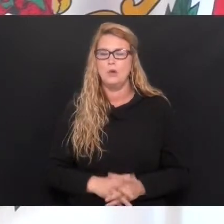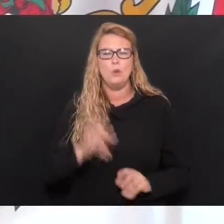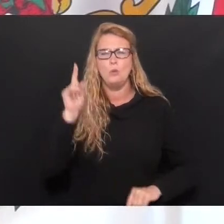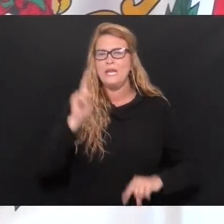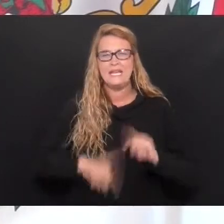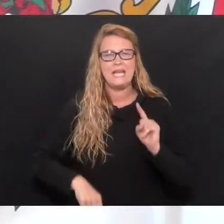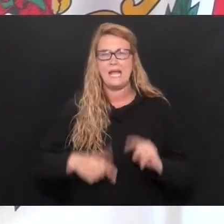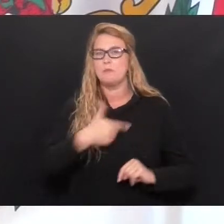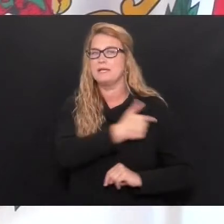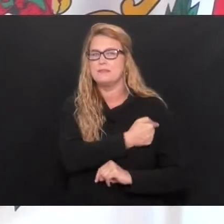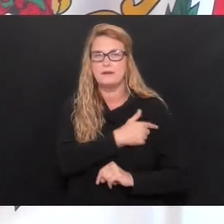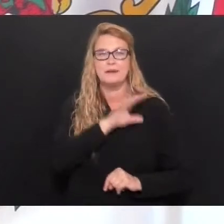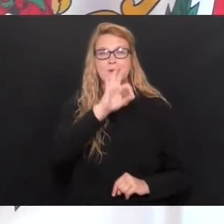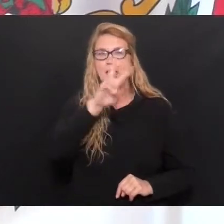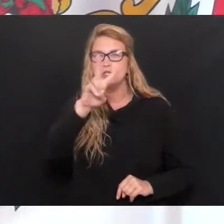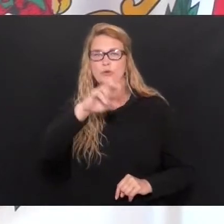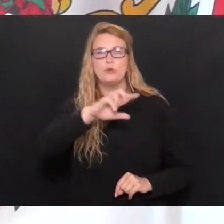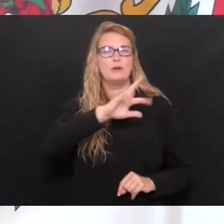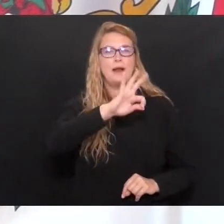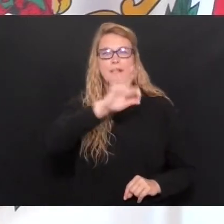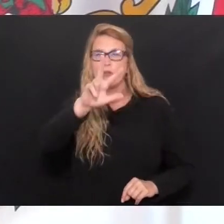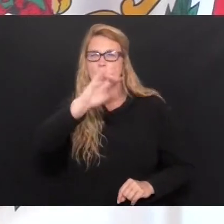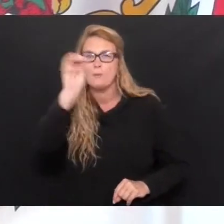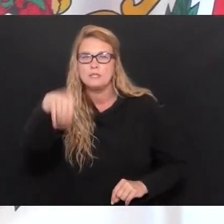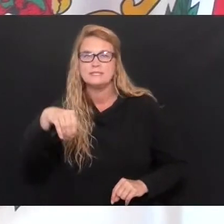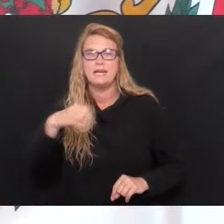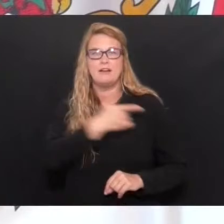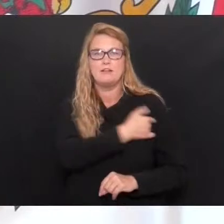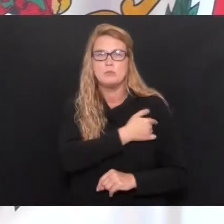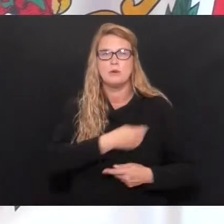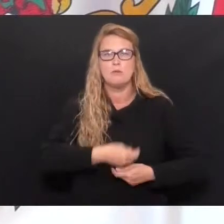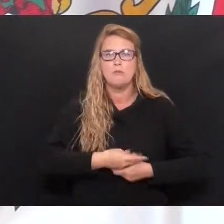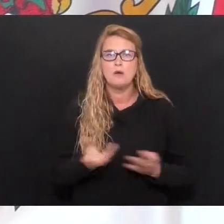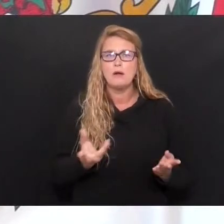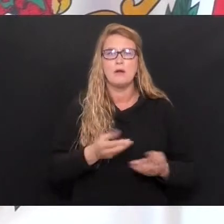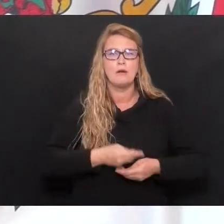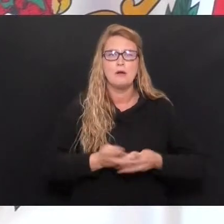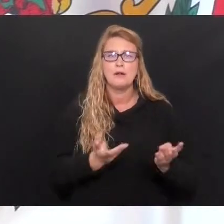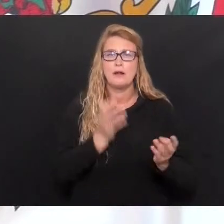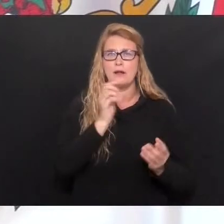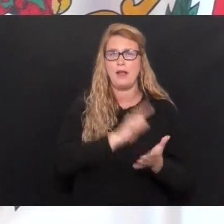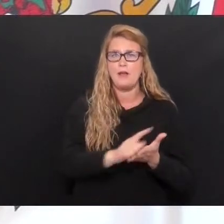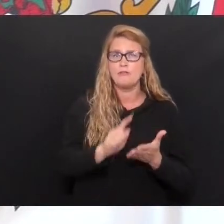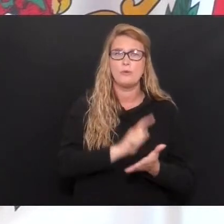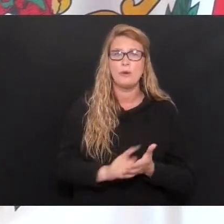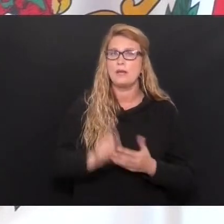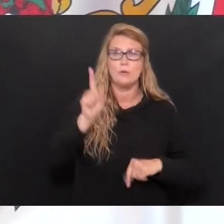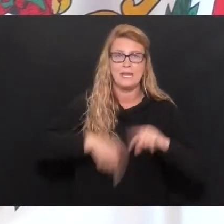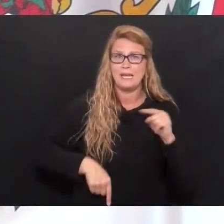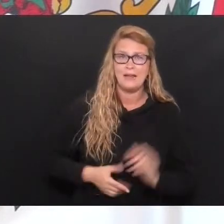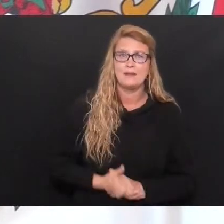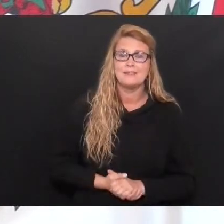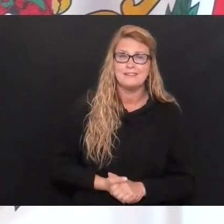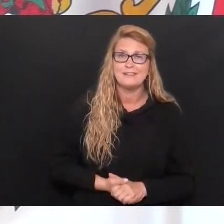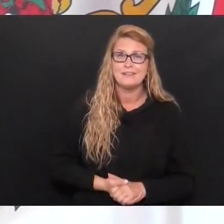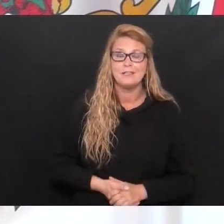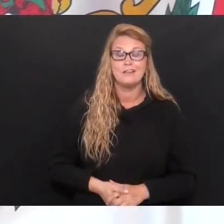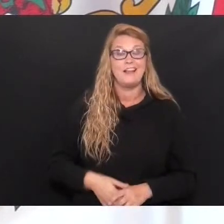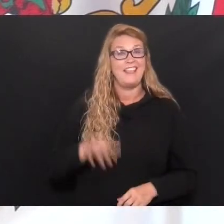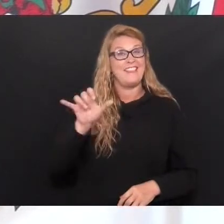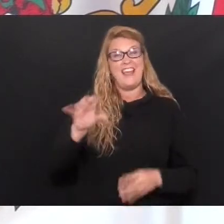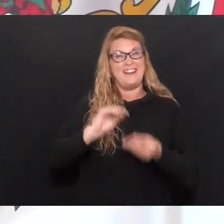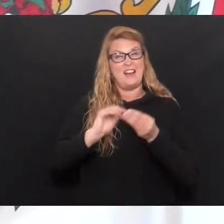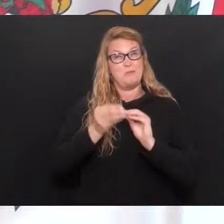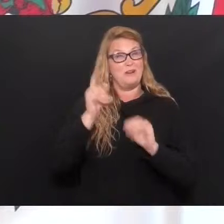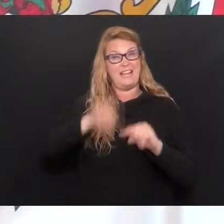arms 92%, 93% of the vaccines that are coming in the state. There's no way. So that number